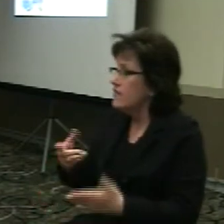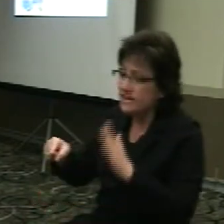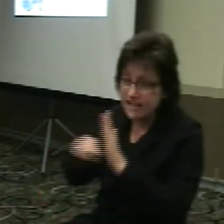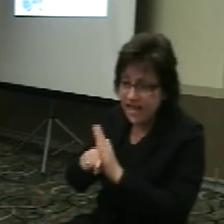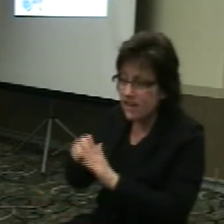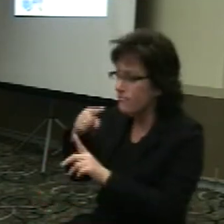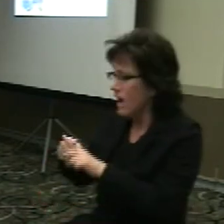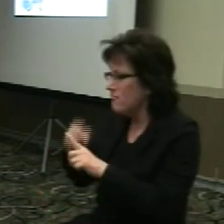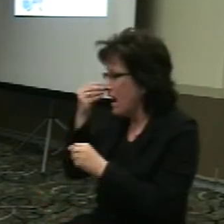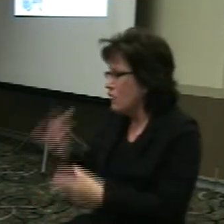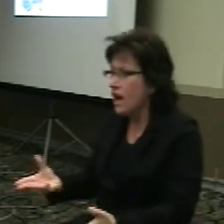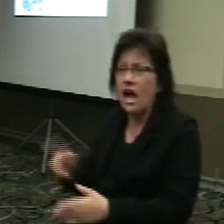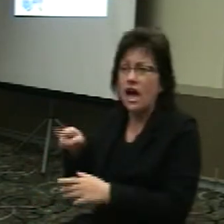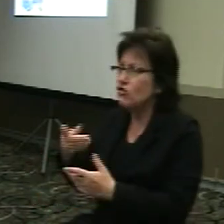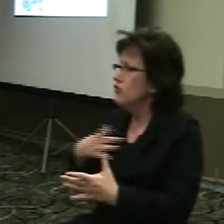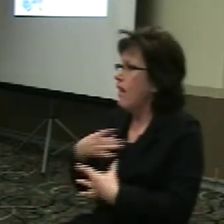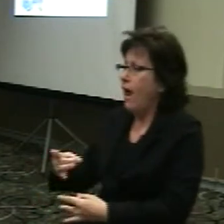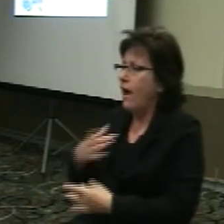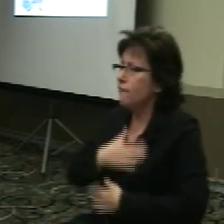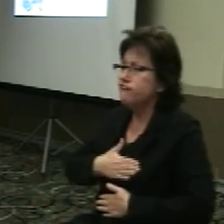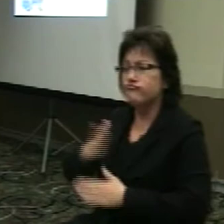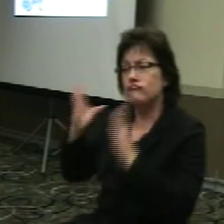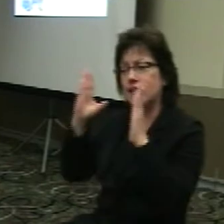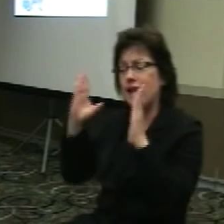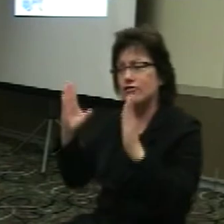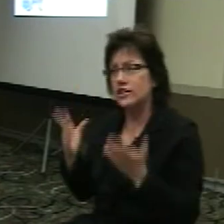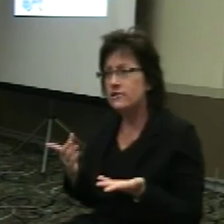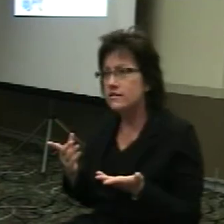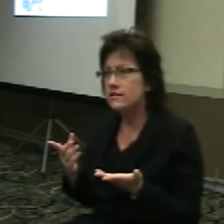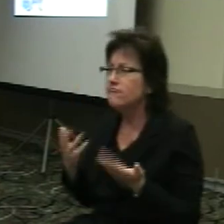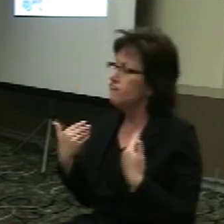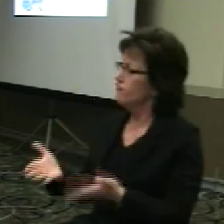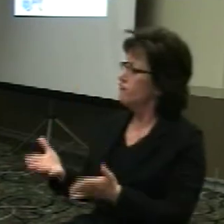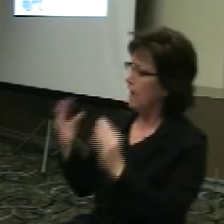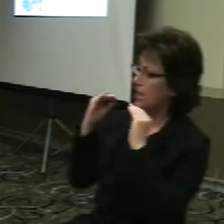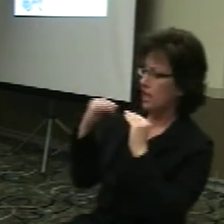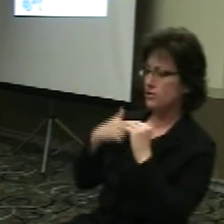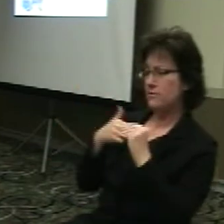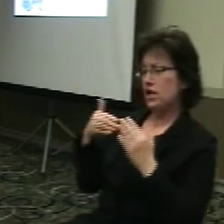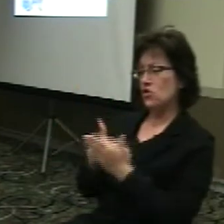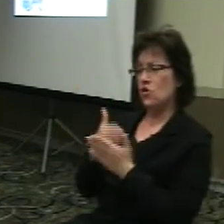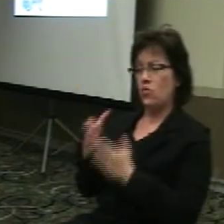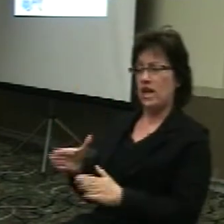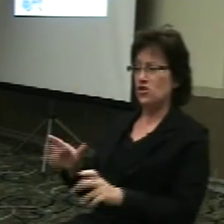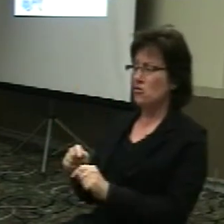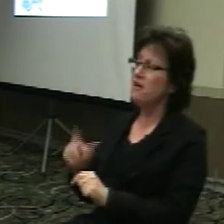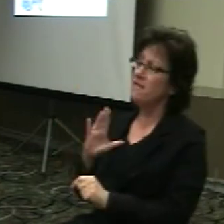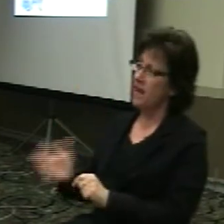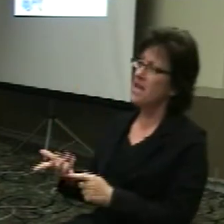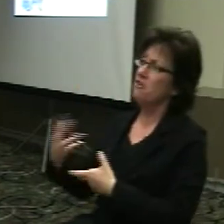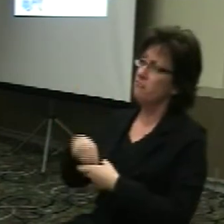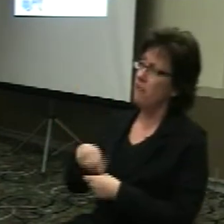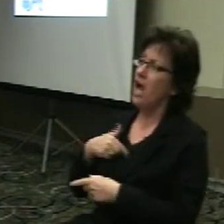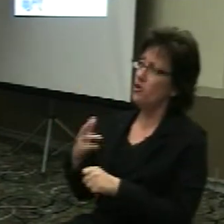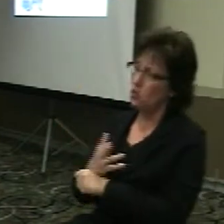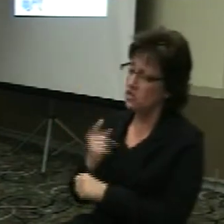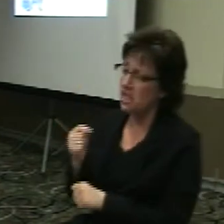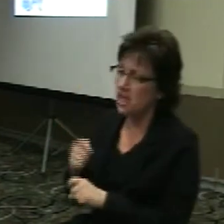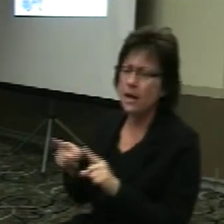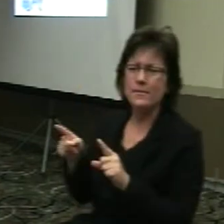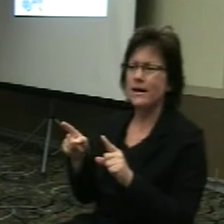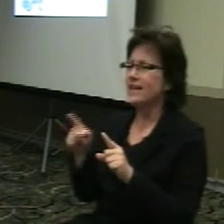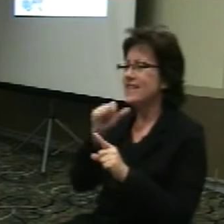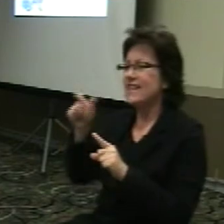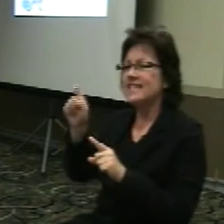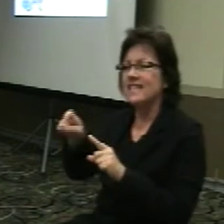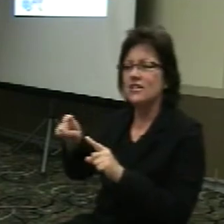negative attention or positive attention. I just like attention. So you can teach me a new way to do it. I'll use that new way. But it